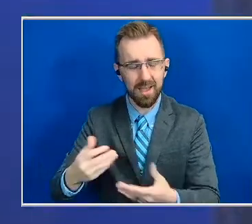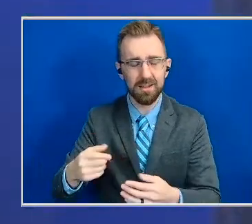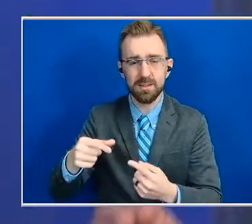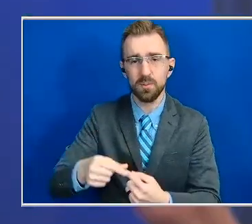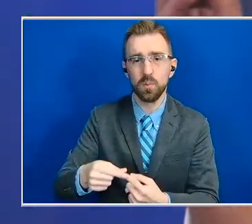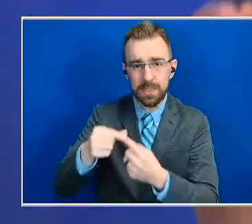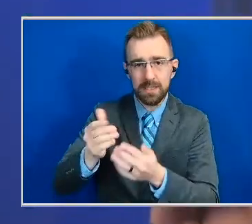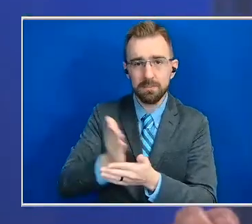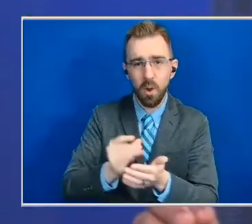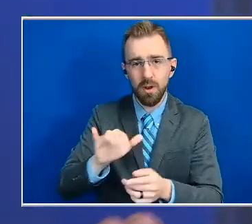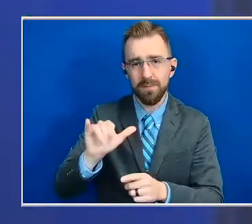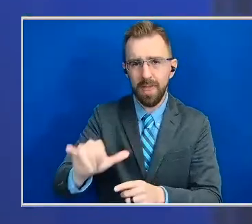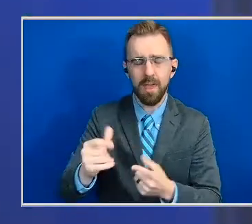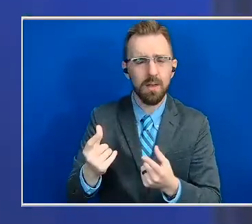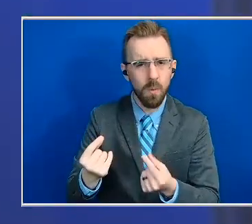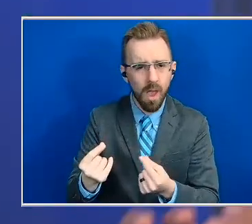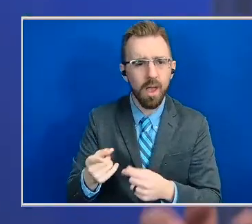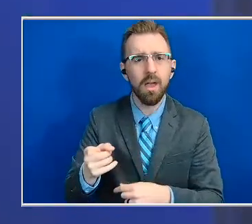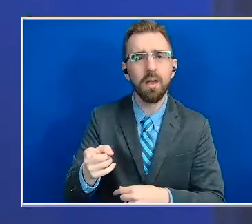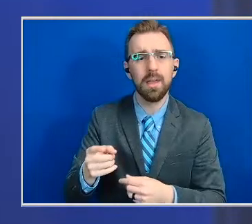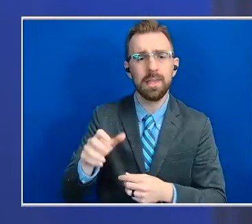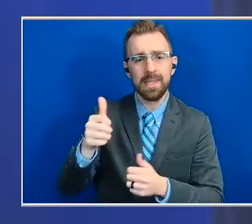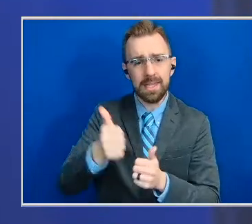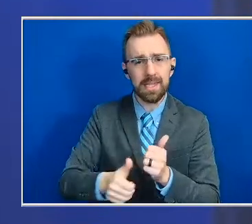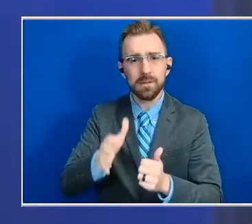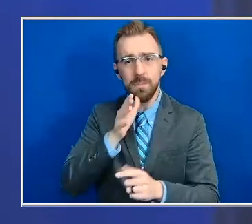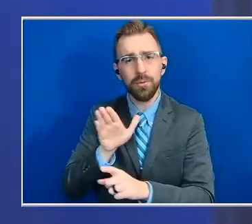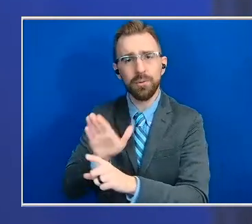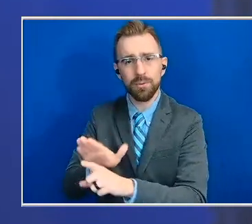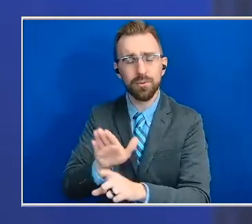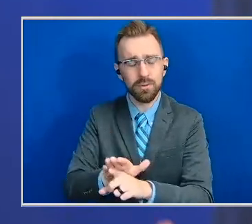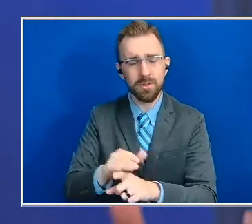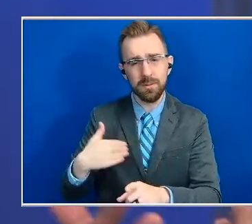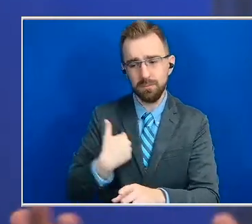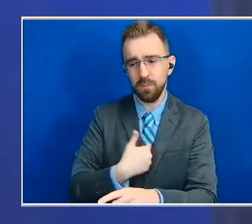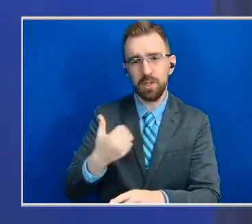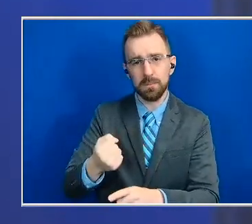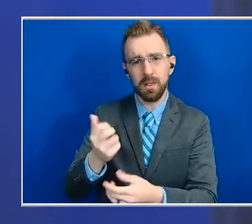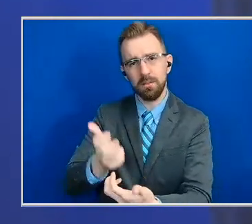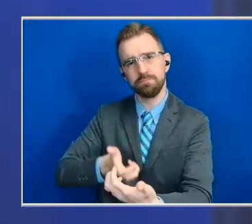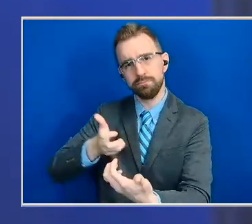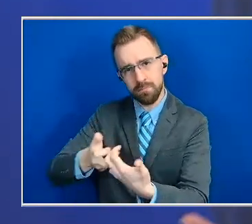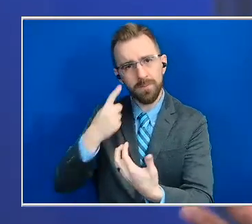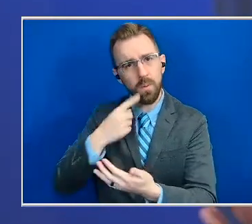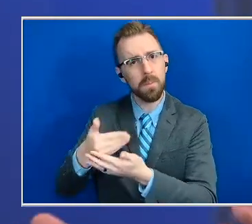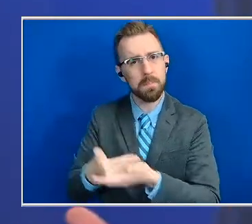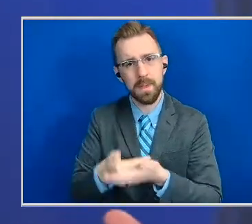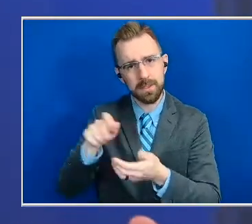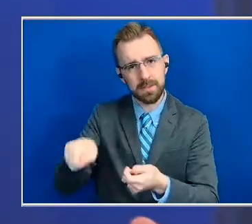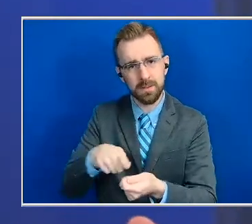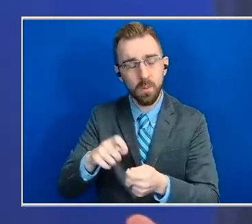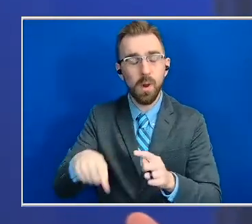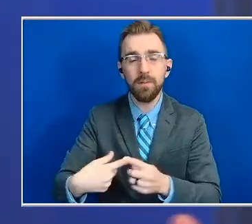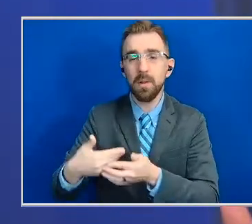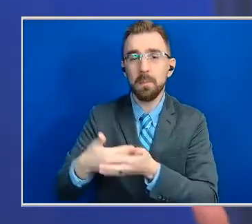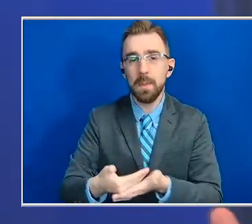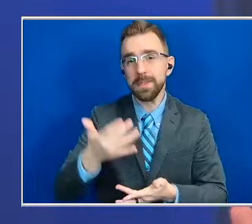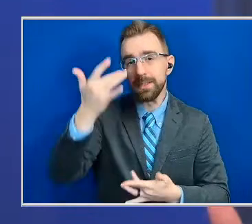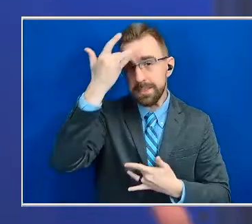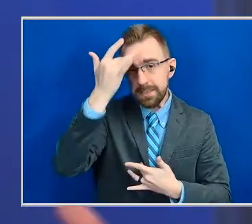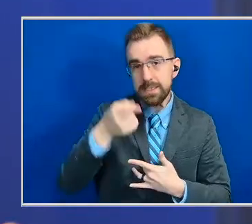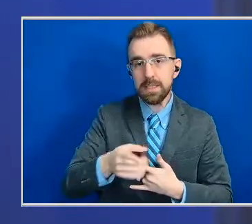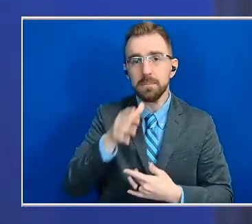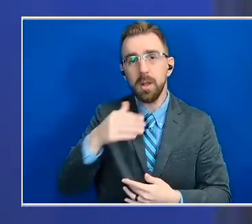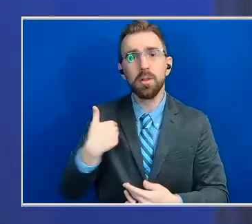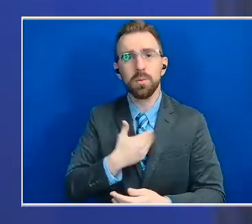breast milk is that each mother's breast milk is tailor-made for her baby. So anytime the baby is sick, mother's breast milk changes to